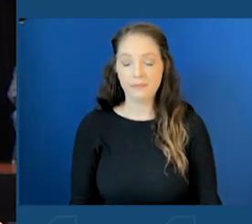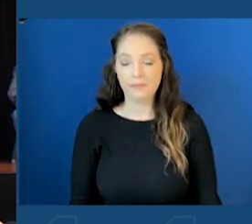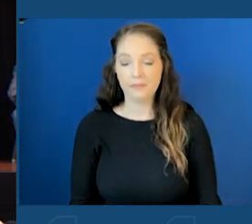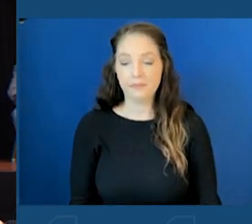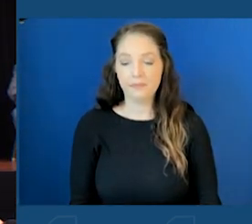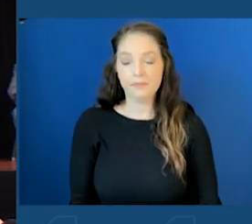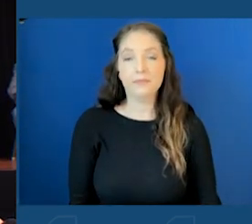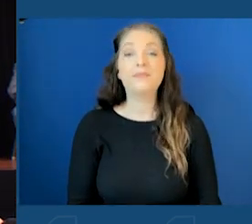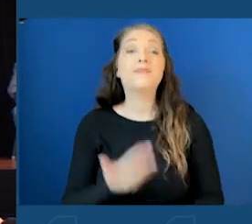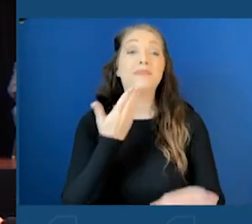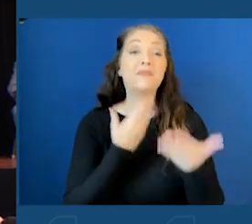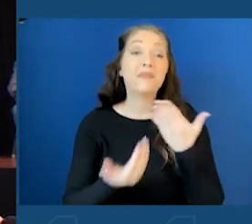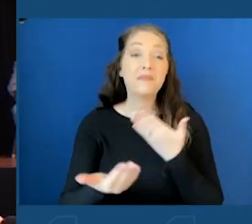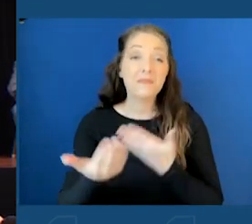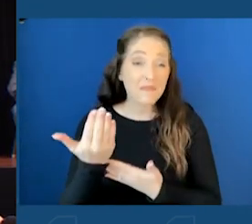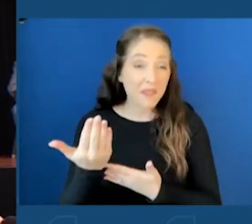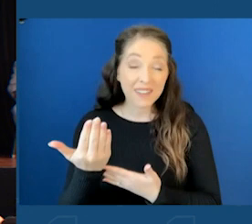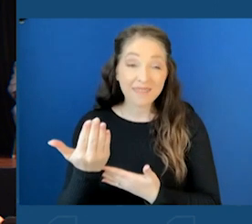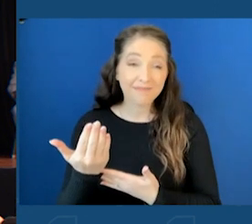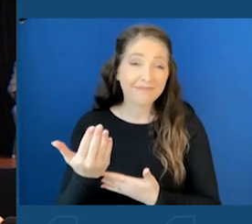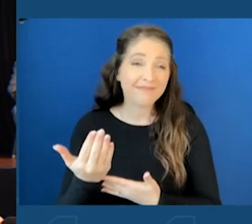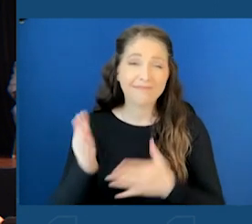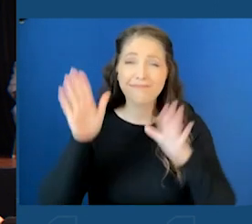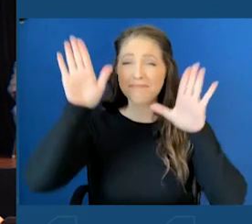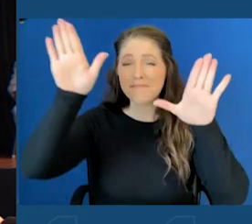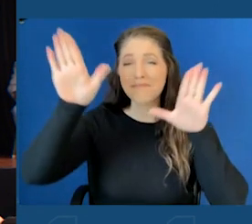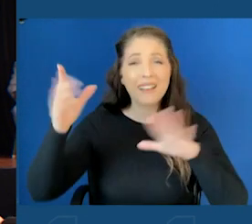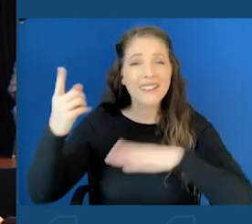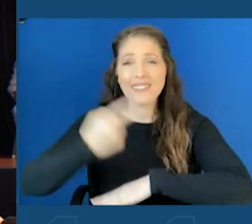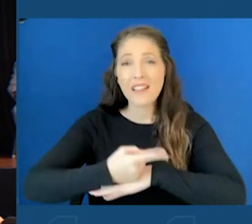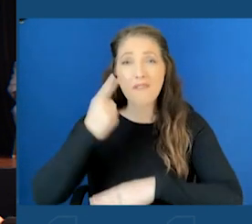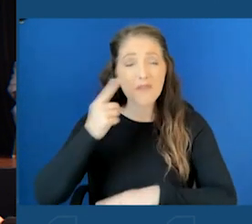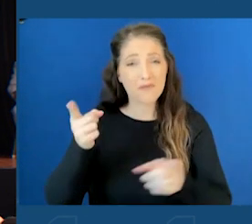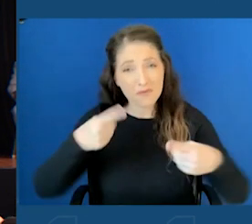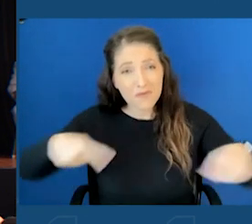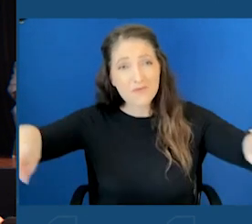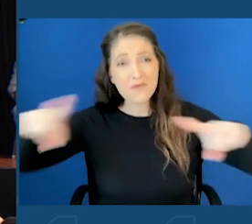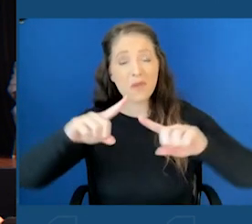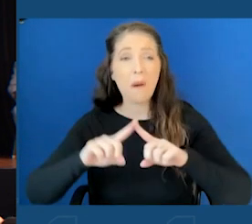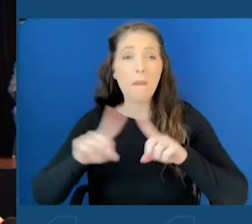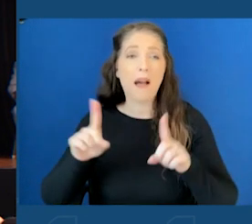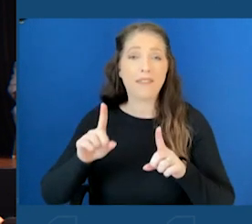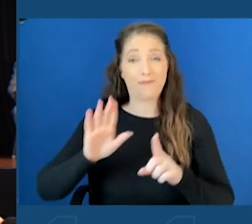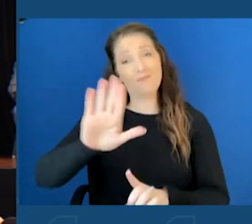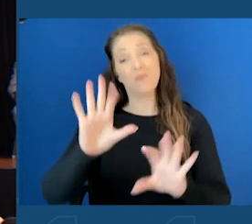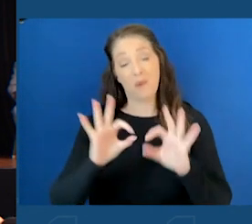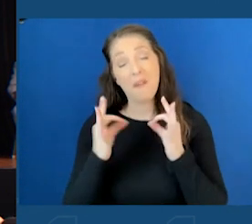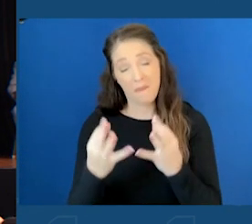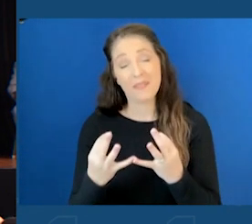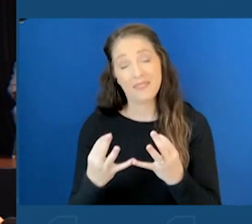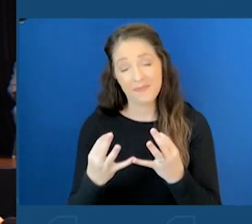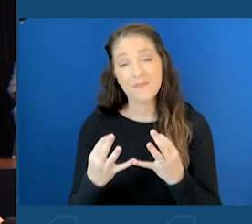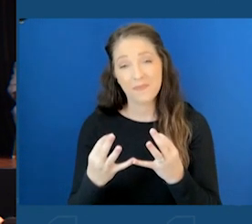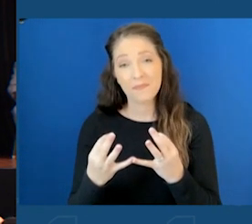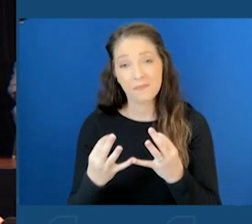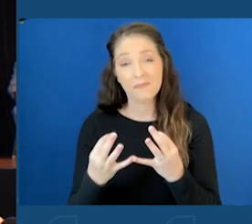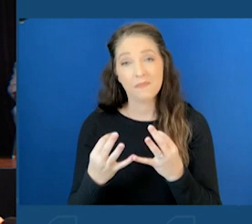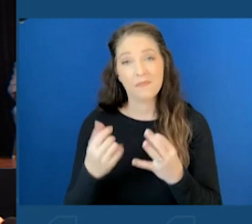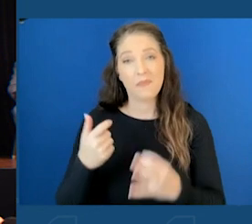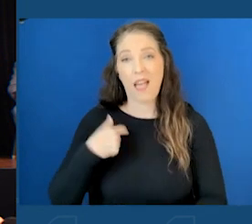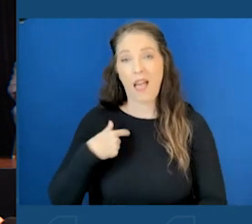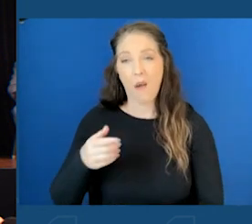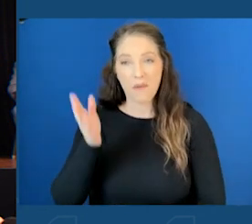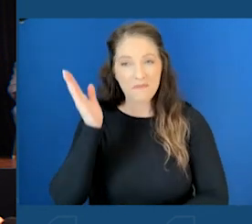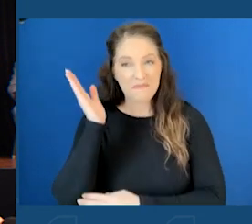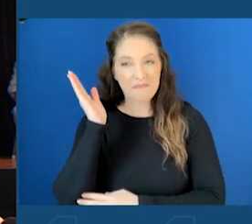Good morning. What a spectacular day for all of you, but more so actually your families. And I'll speak about them in a